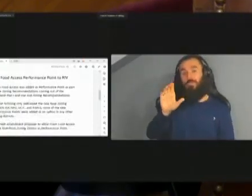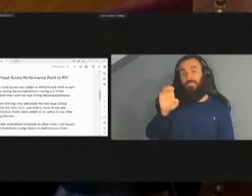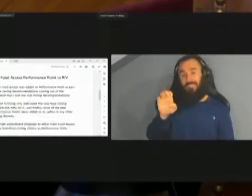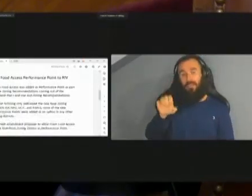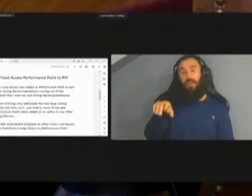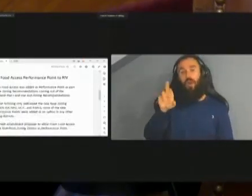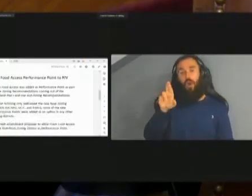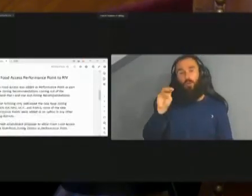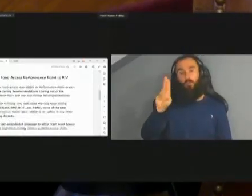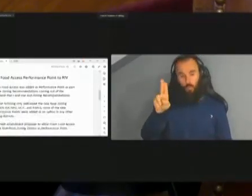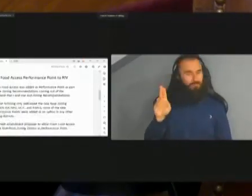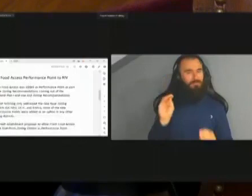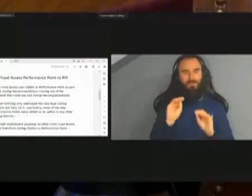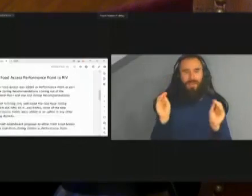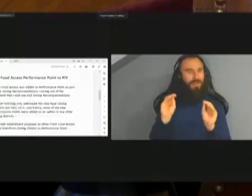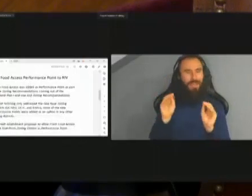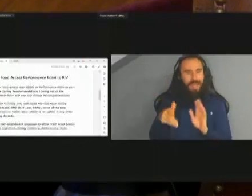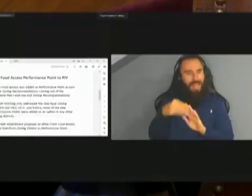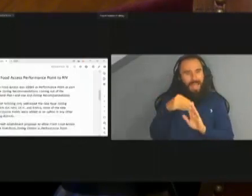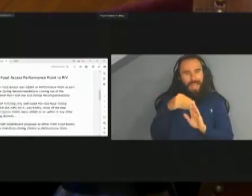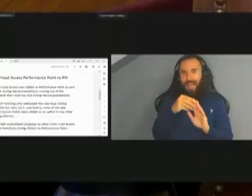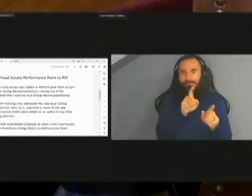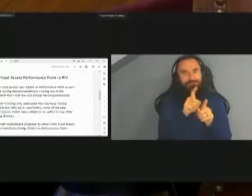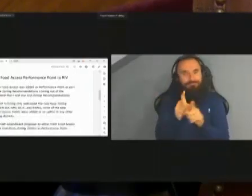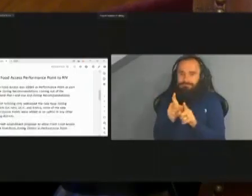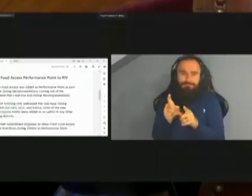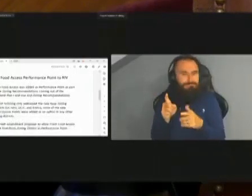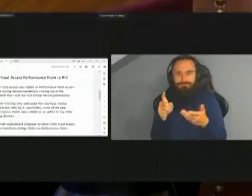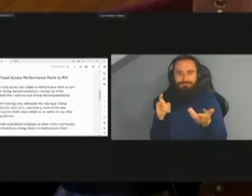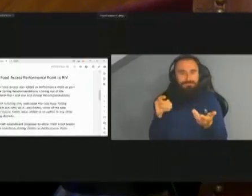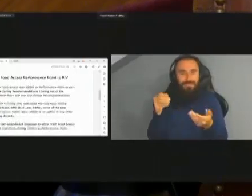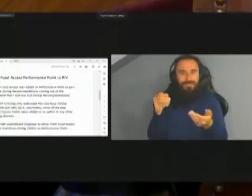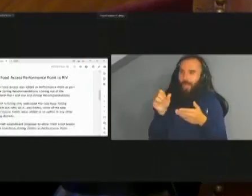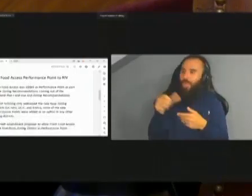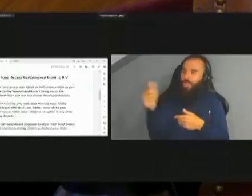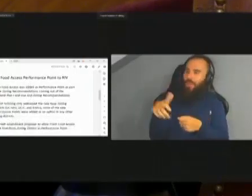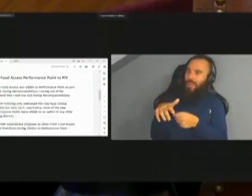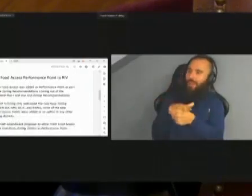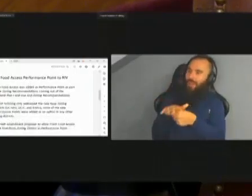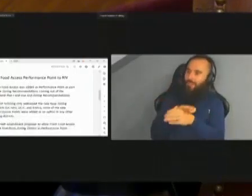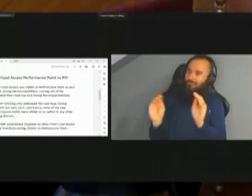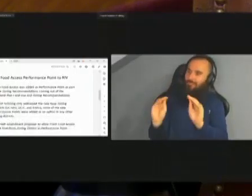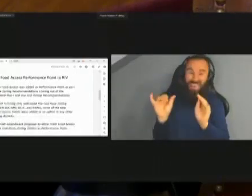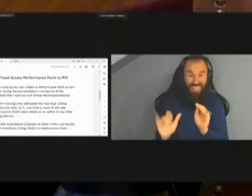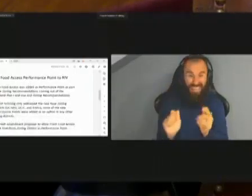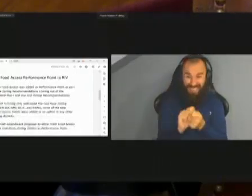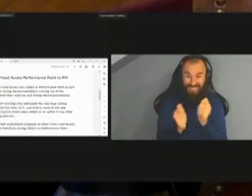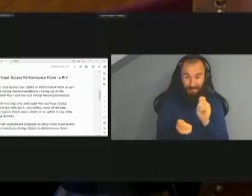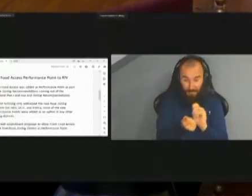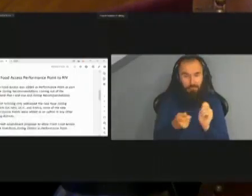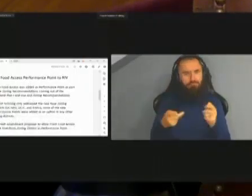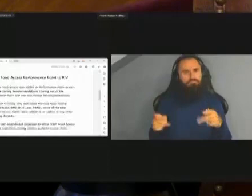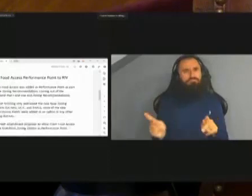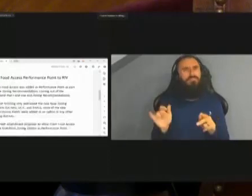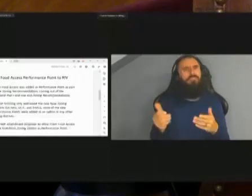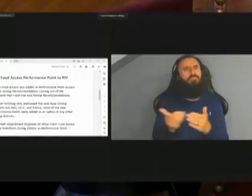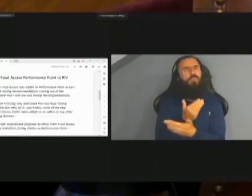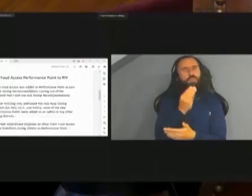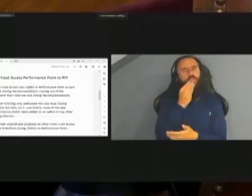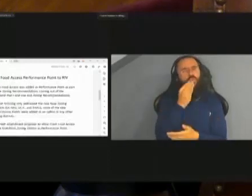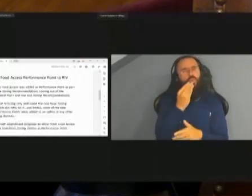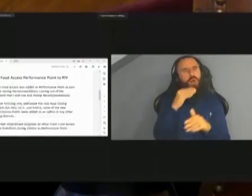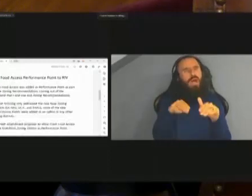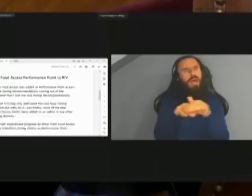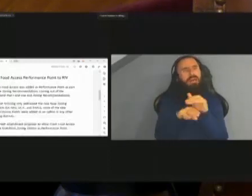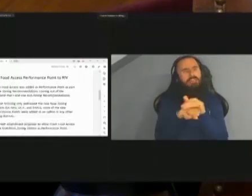of the performance points were added as an option in any other zoning district. So this text amendment proposes to allow the fresh food access